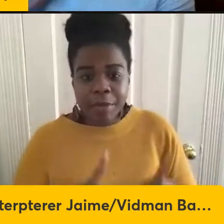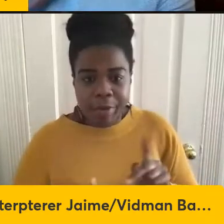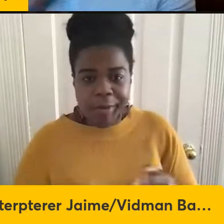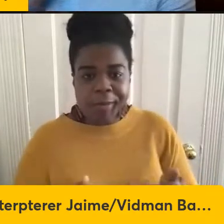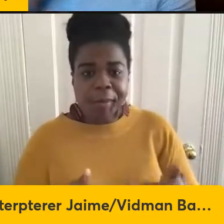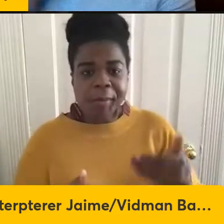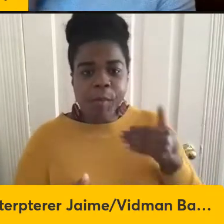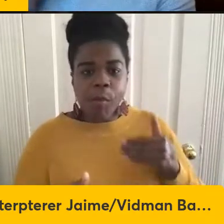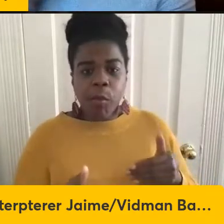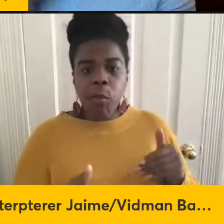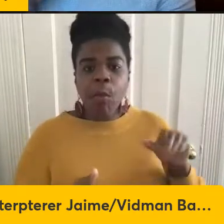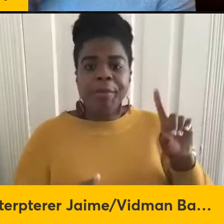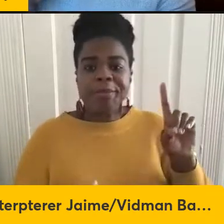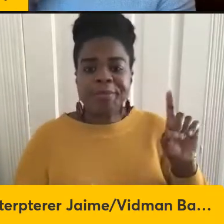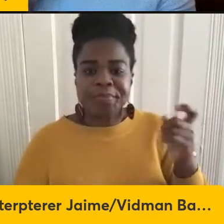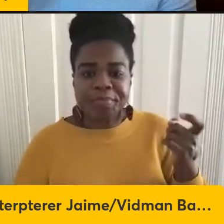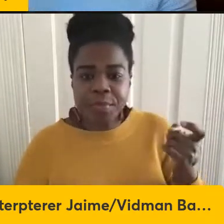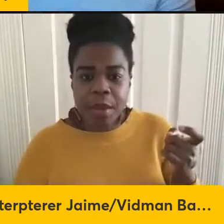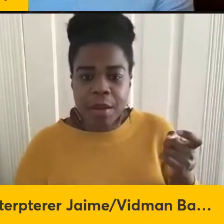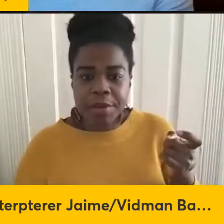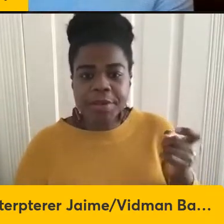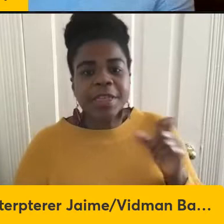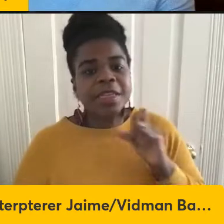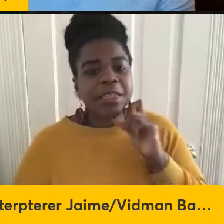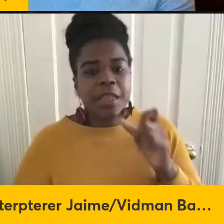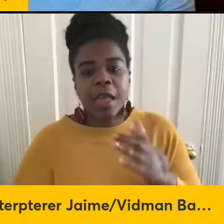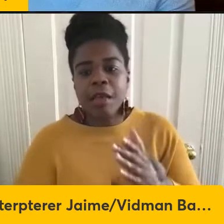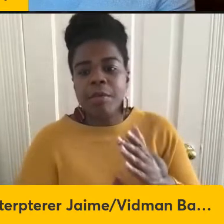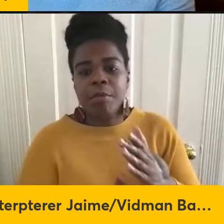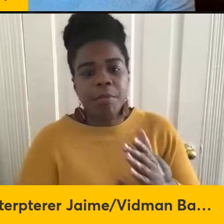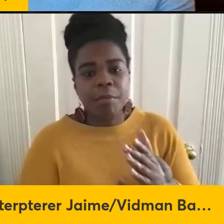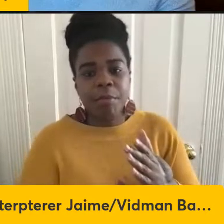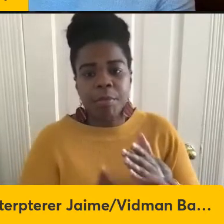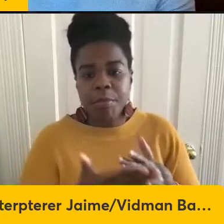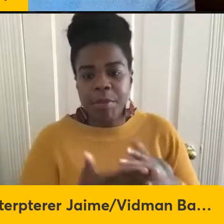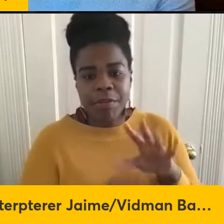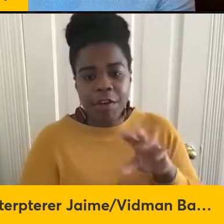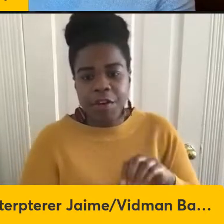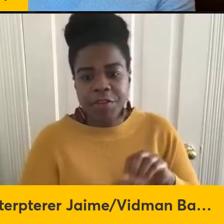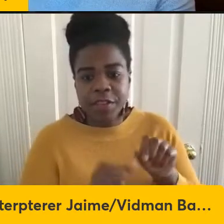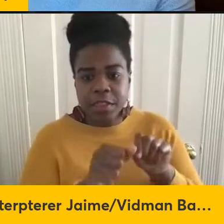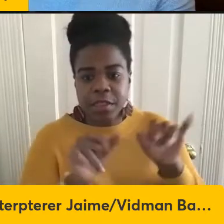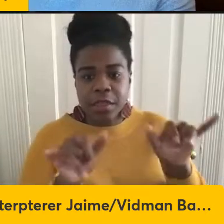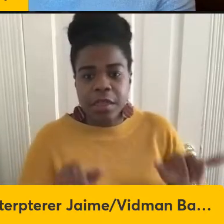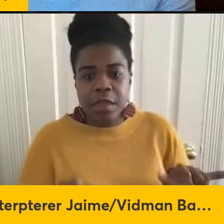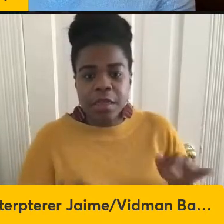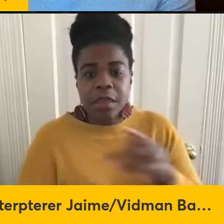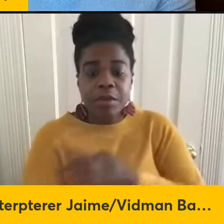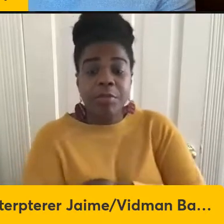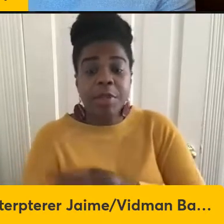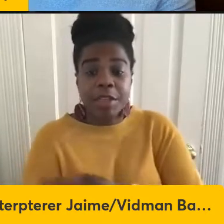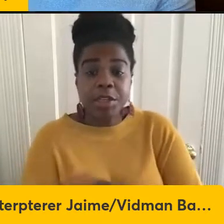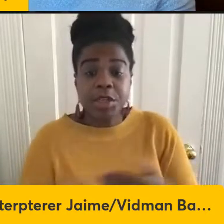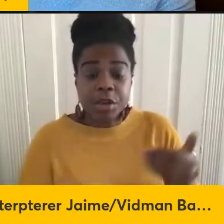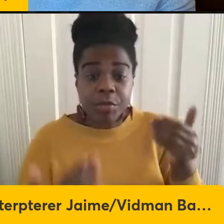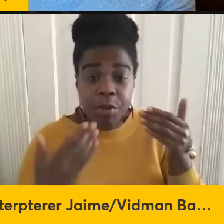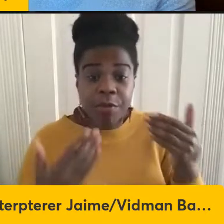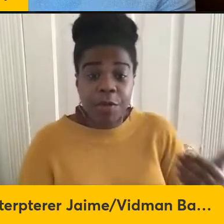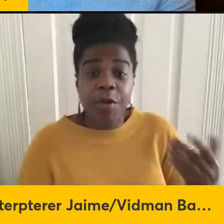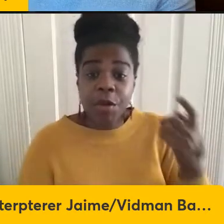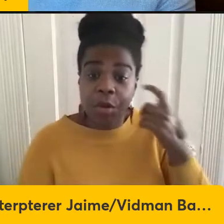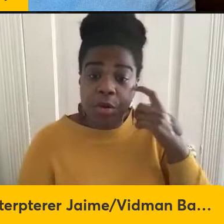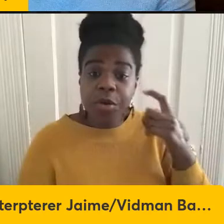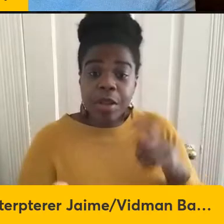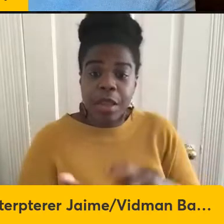that diagnosis is not a part of our system. Like, so patients moving forward should also realize